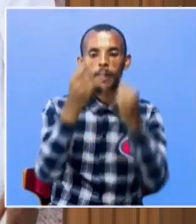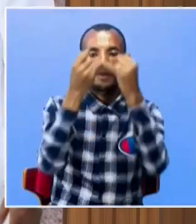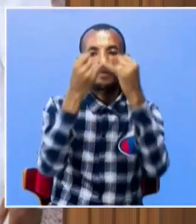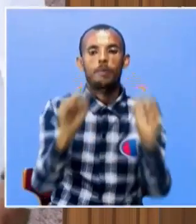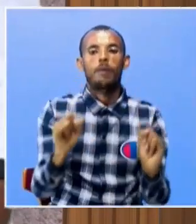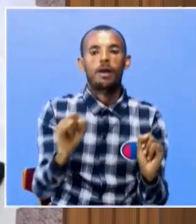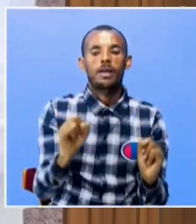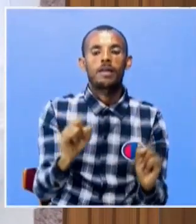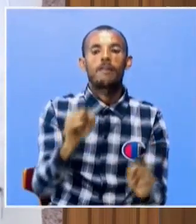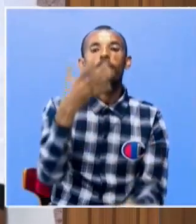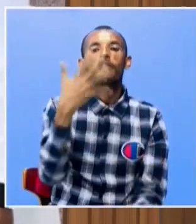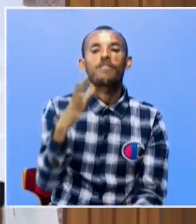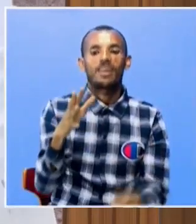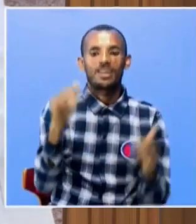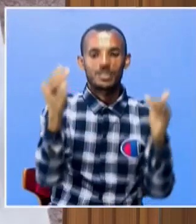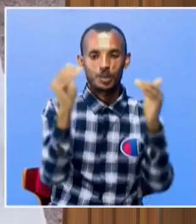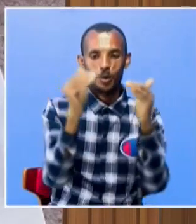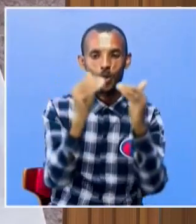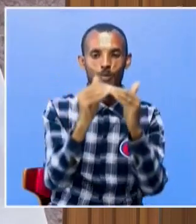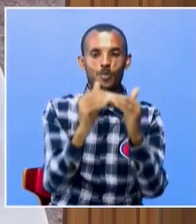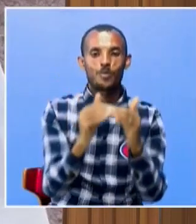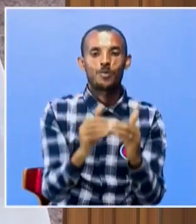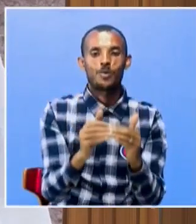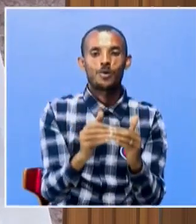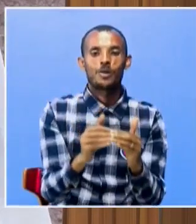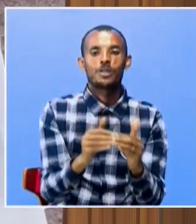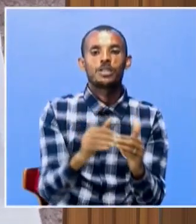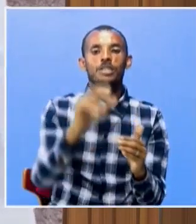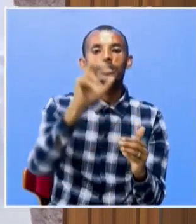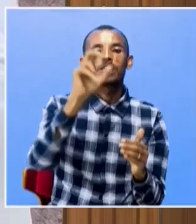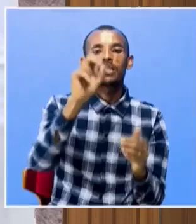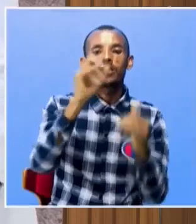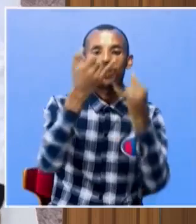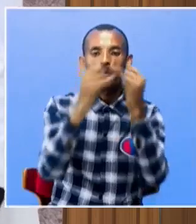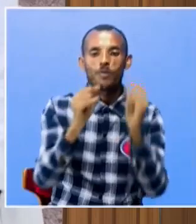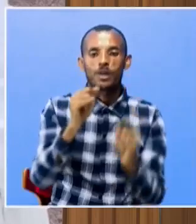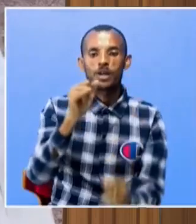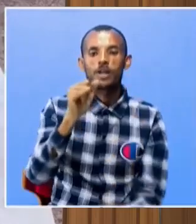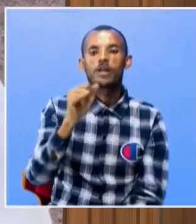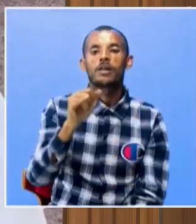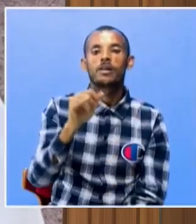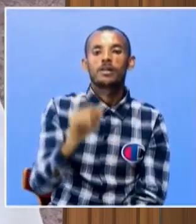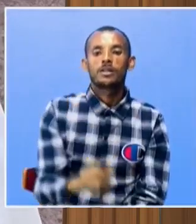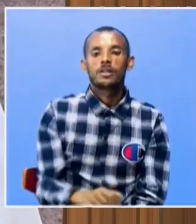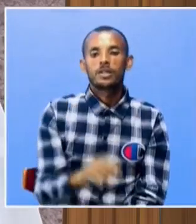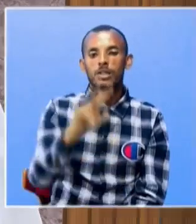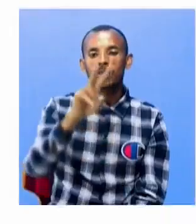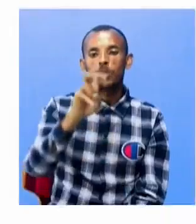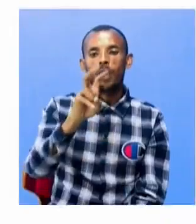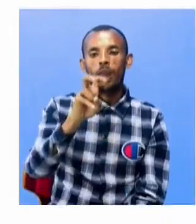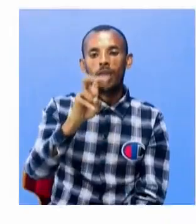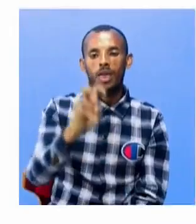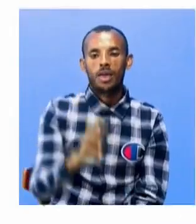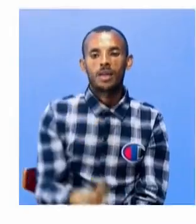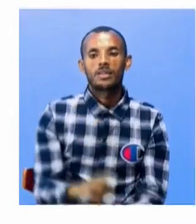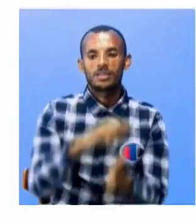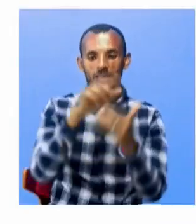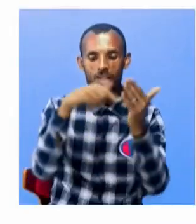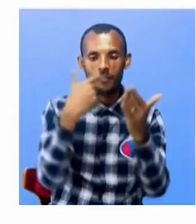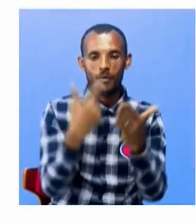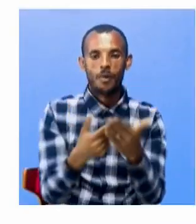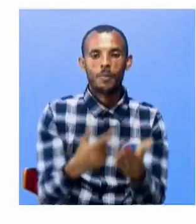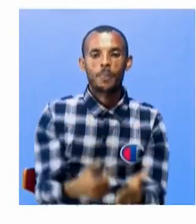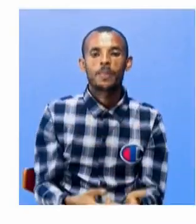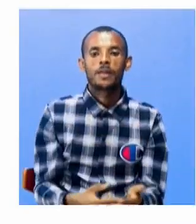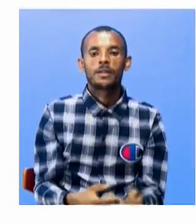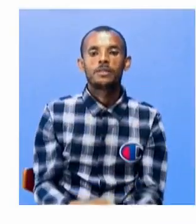by 15 gives you 30 over 15 is 2, it becomes 20. Therefore,